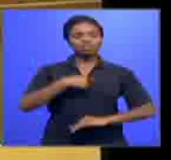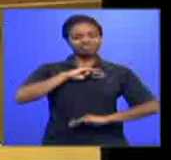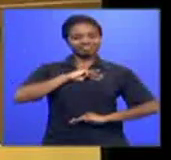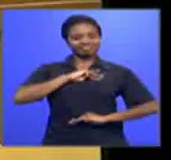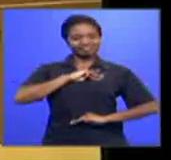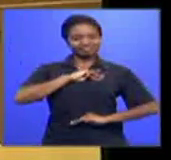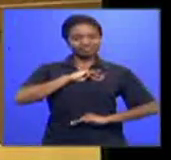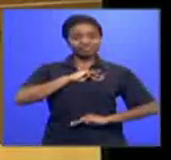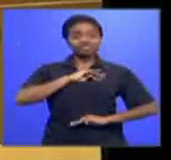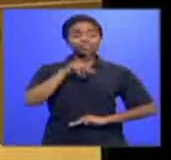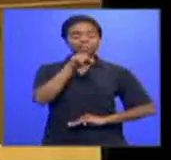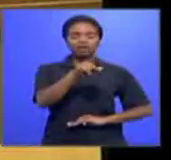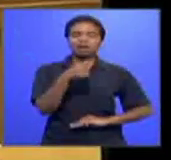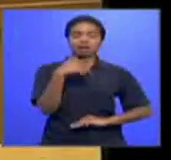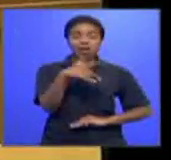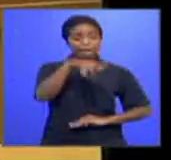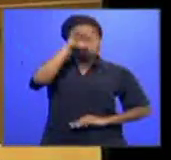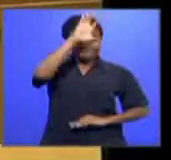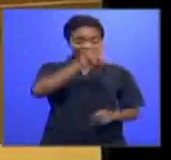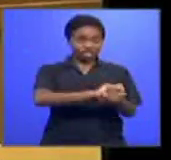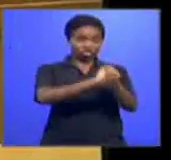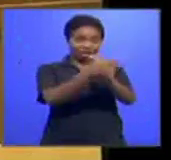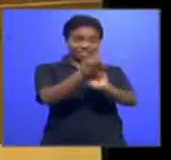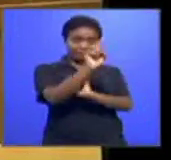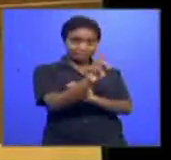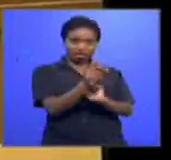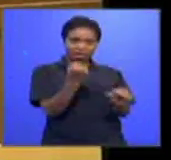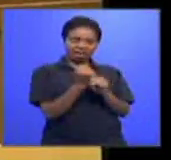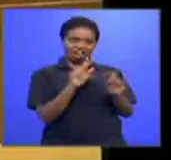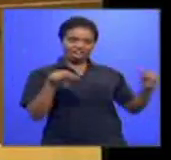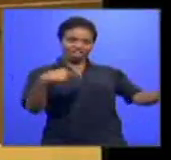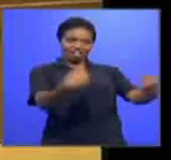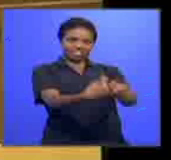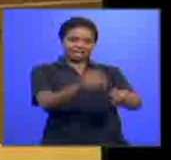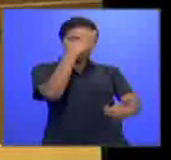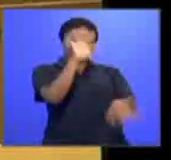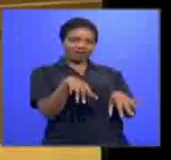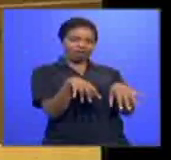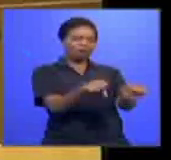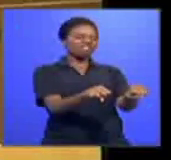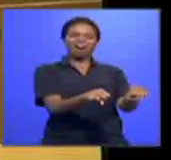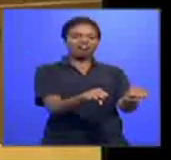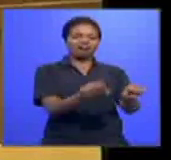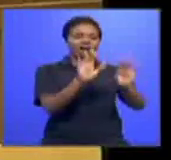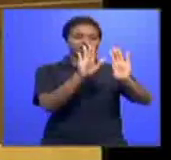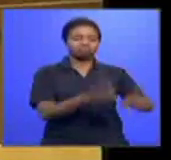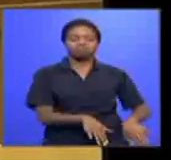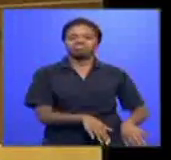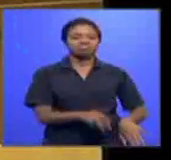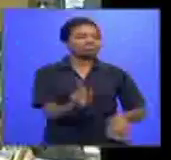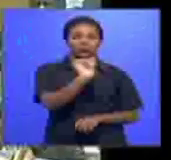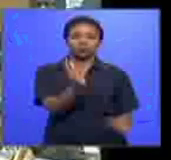The nationalization debate was laid to rest in December at the ruling party's national conference.